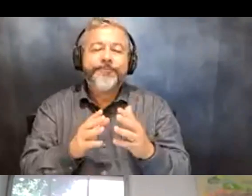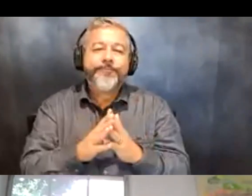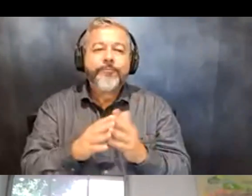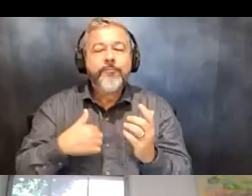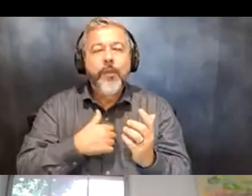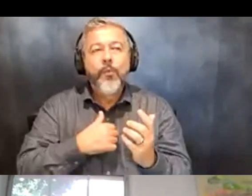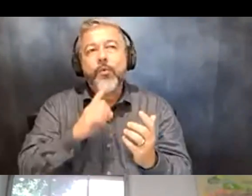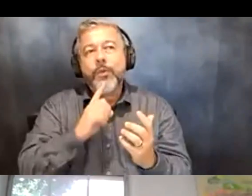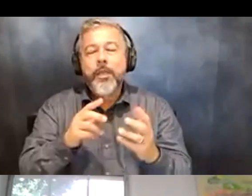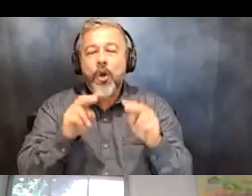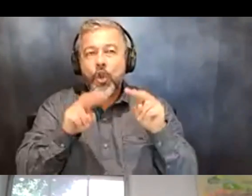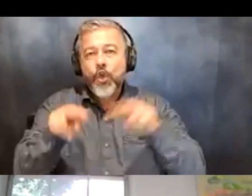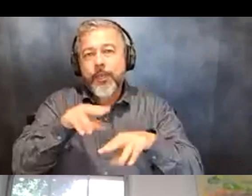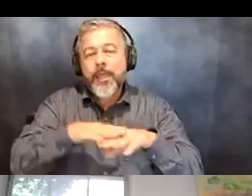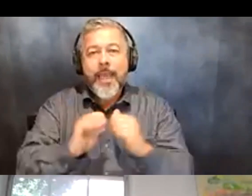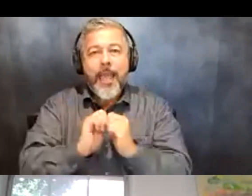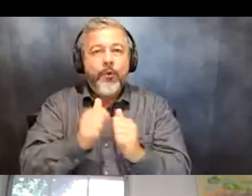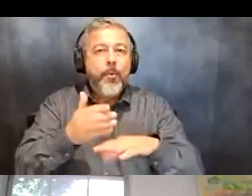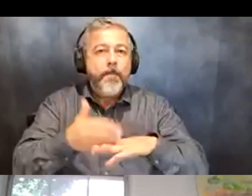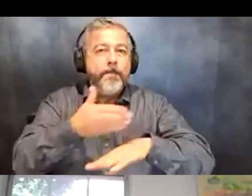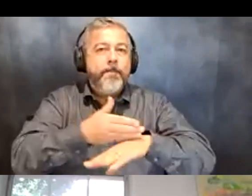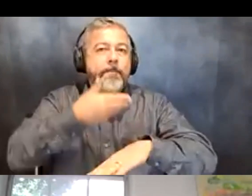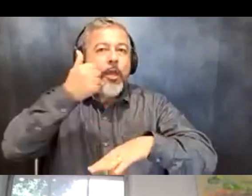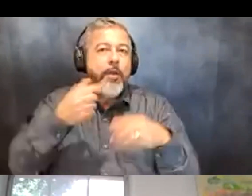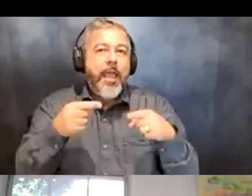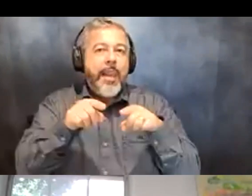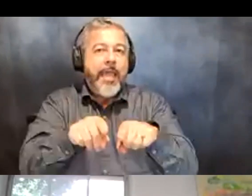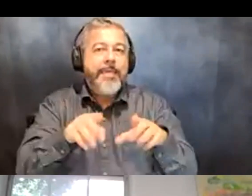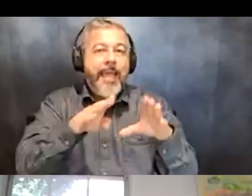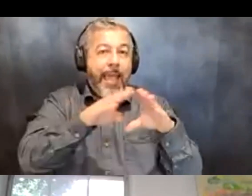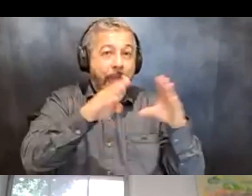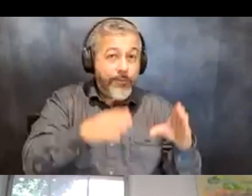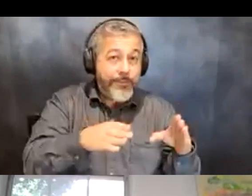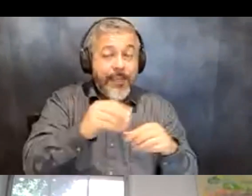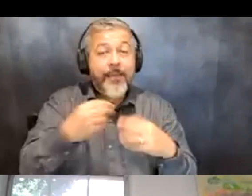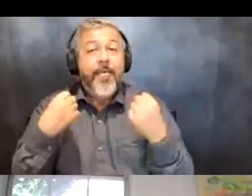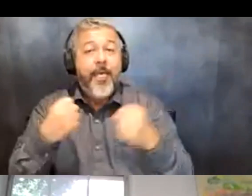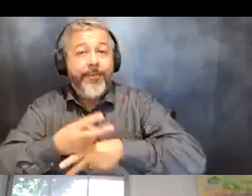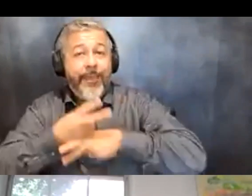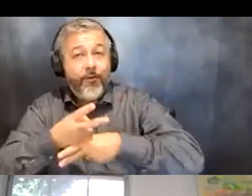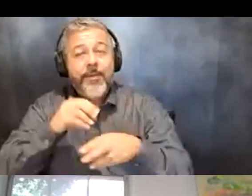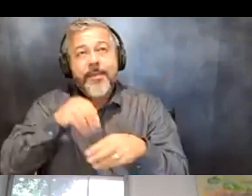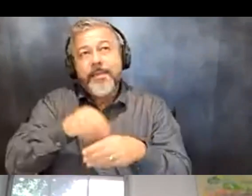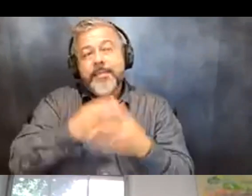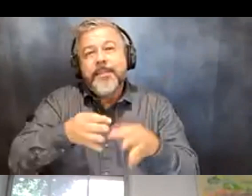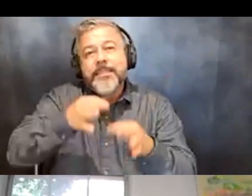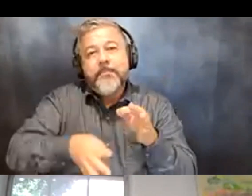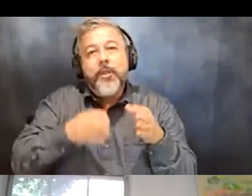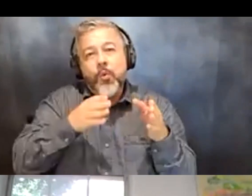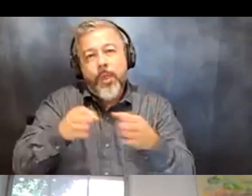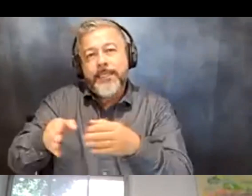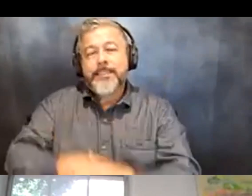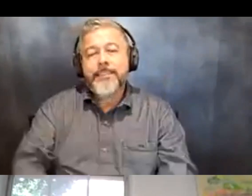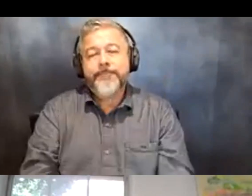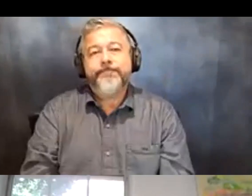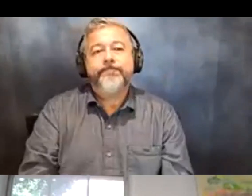really looking at how to better align housing and healthcare in some pretty simple ways. So the